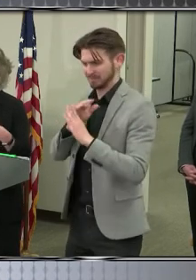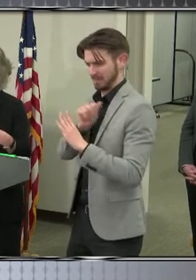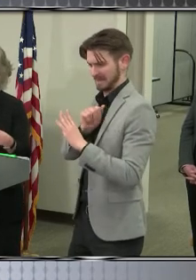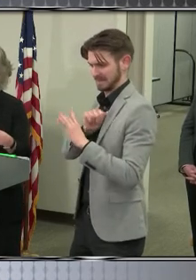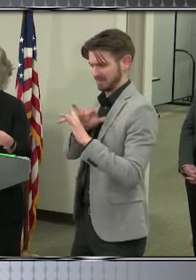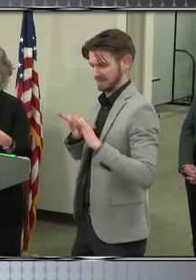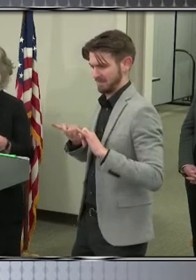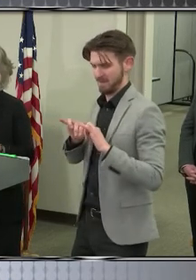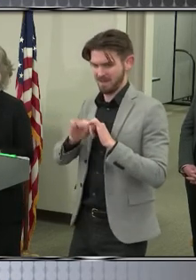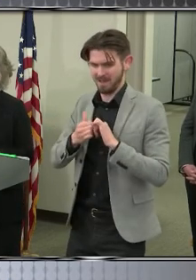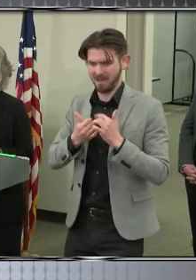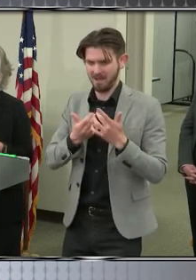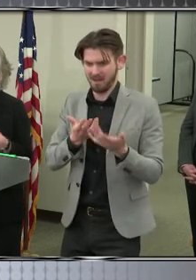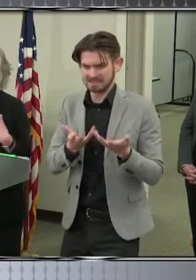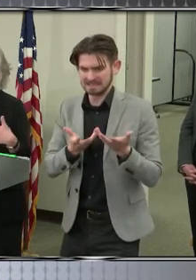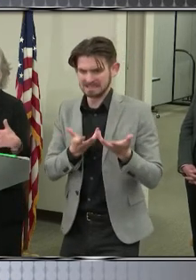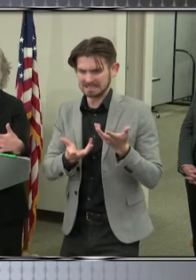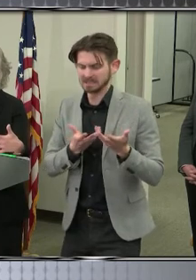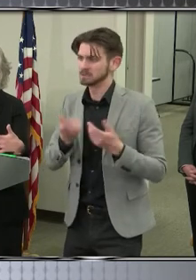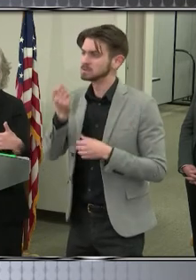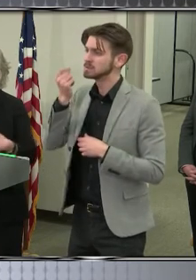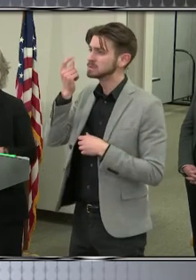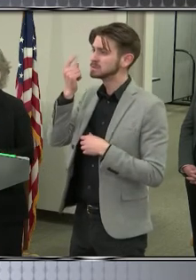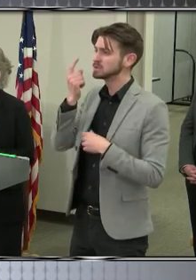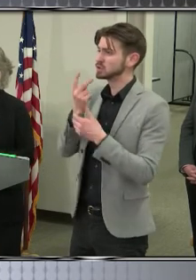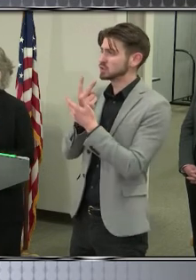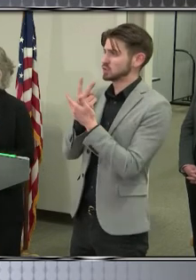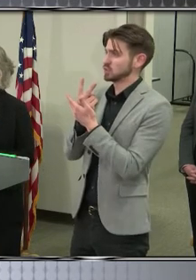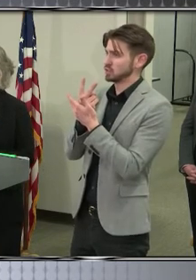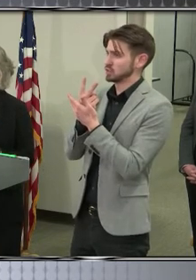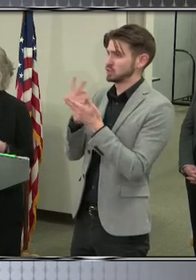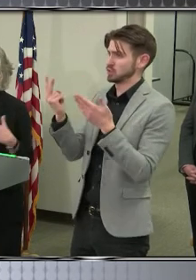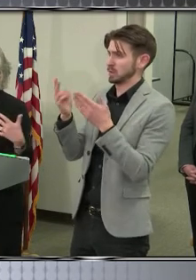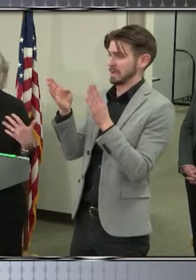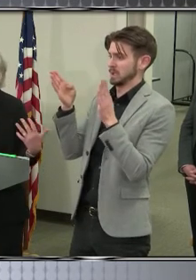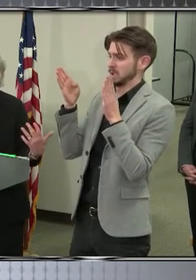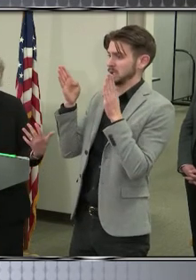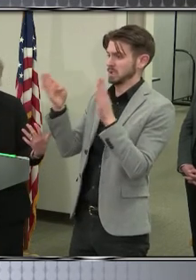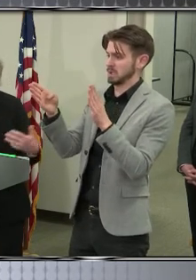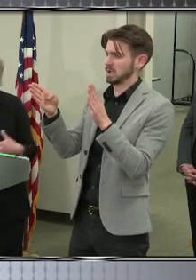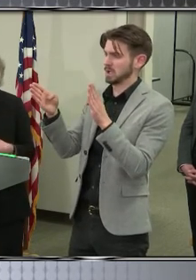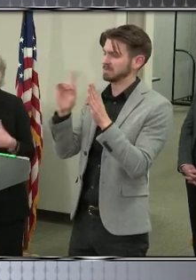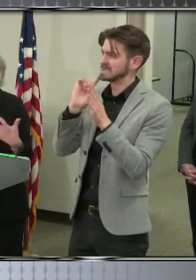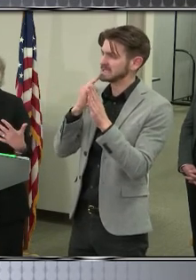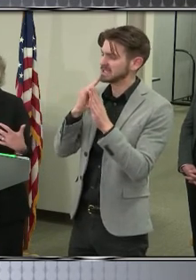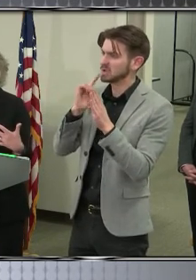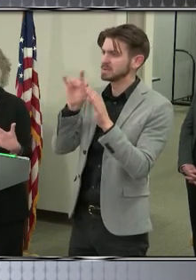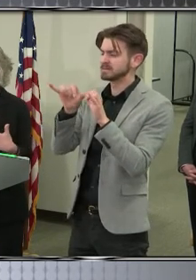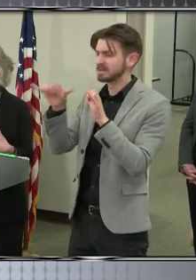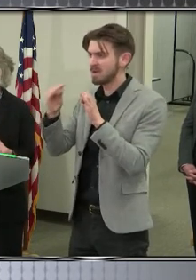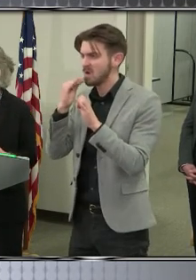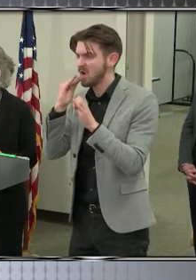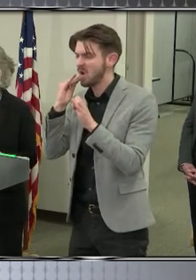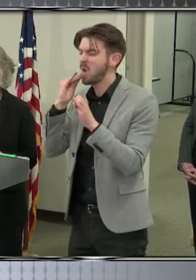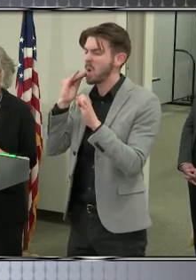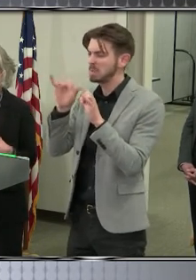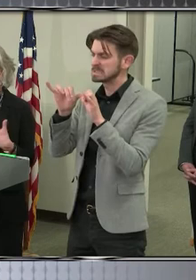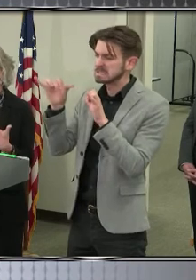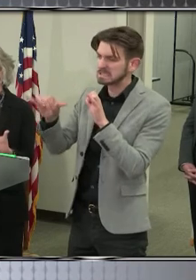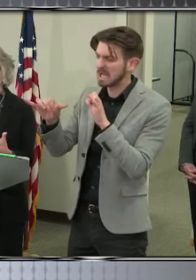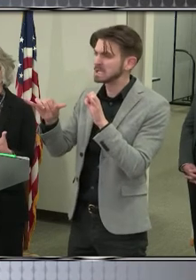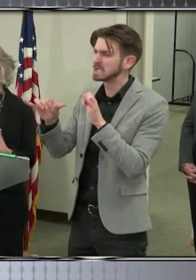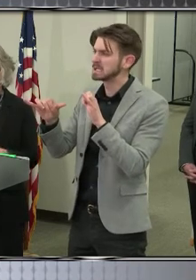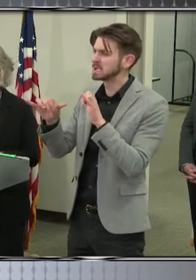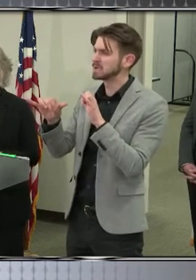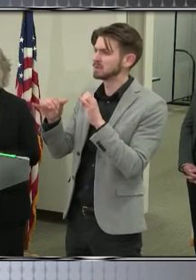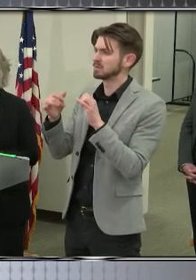that two-week period. So understanding what that would look like with your work, and I know that businesses are talking through what